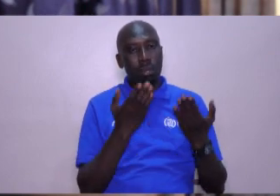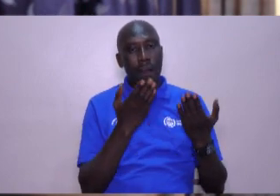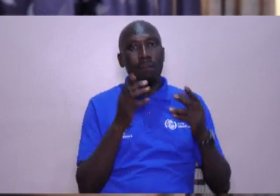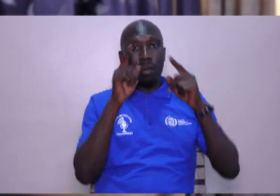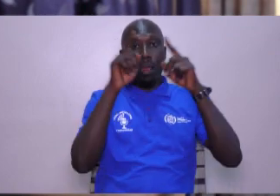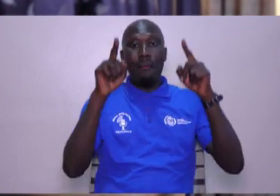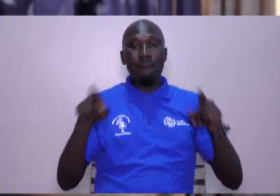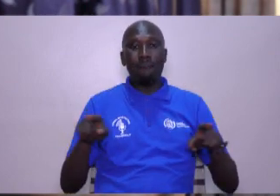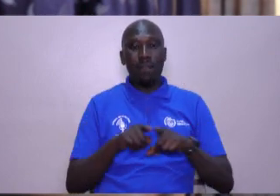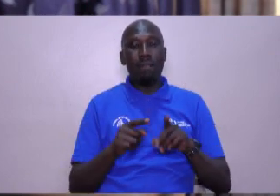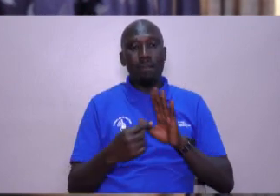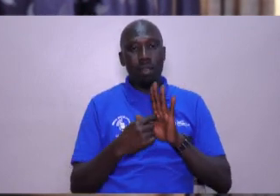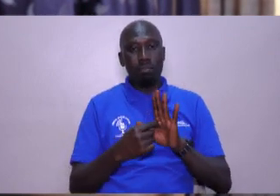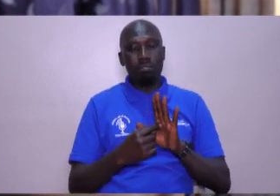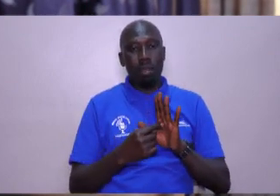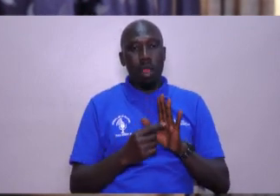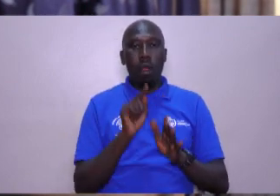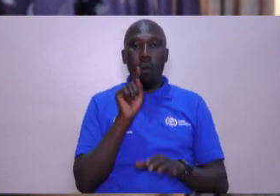for example,